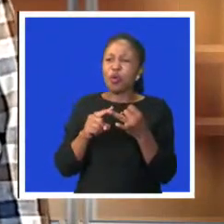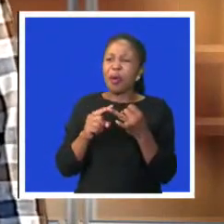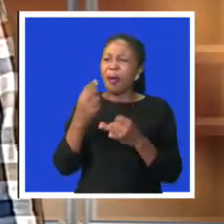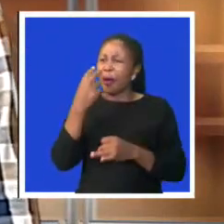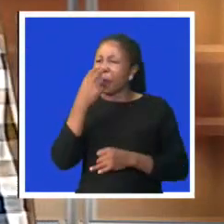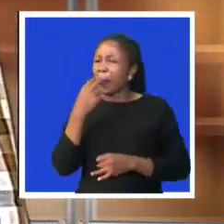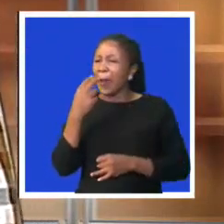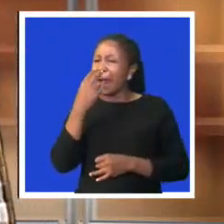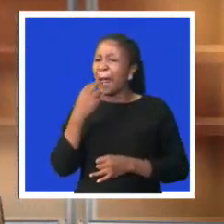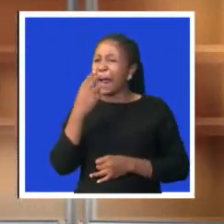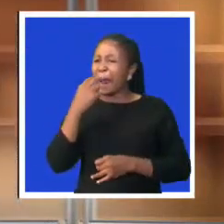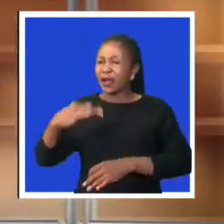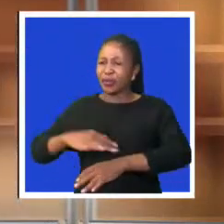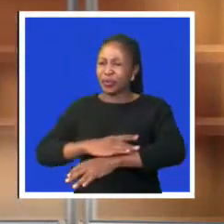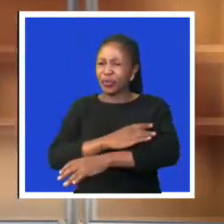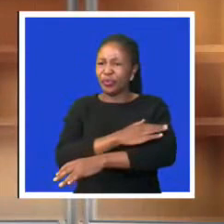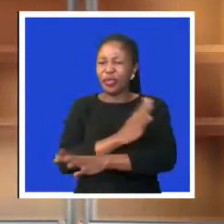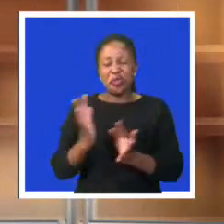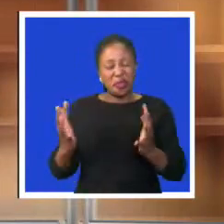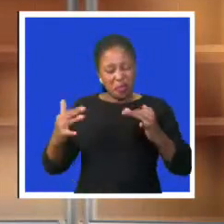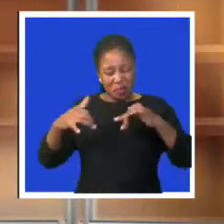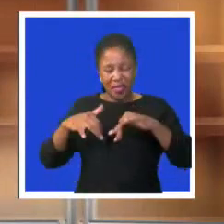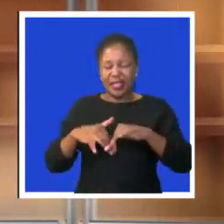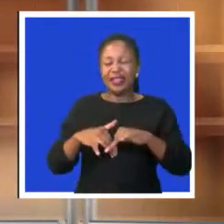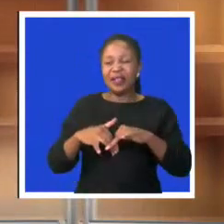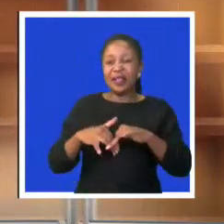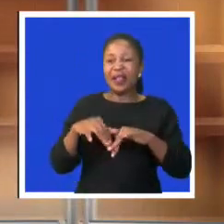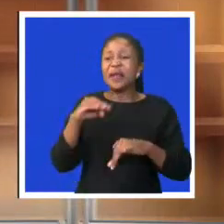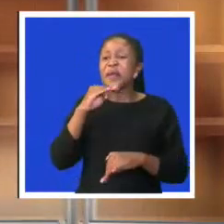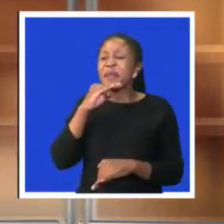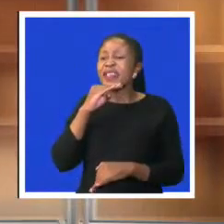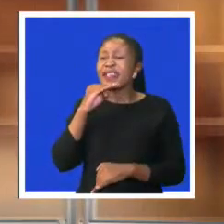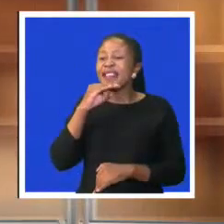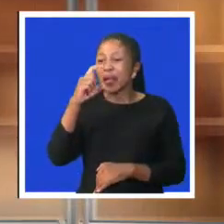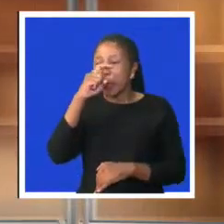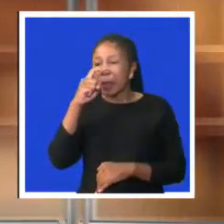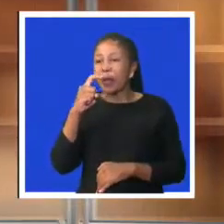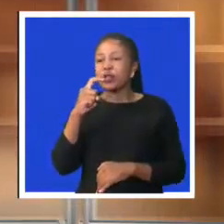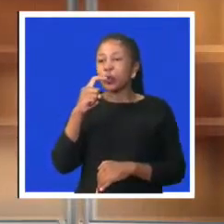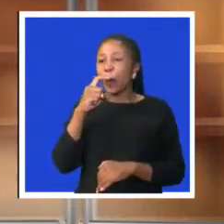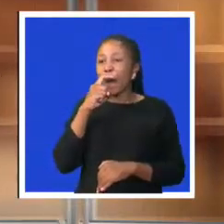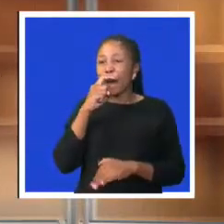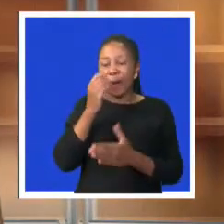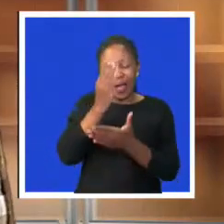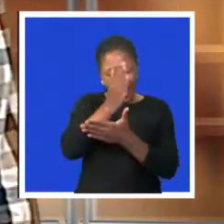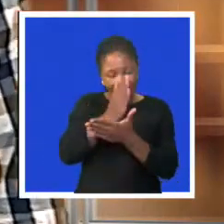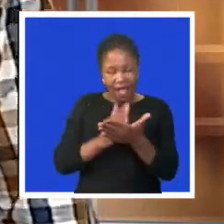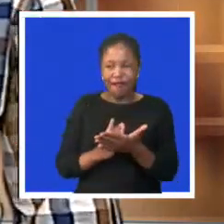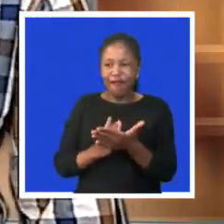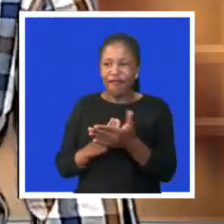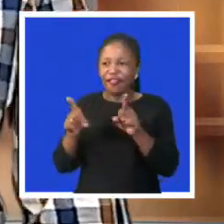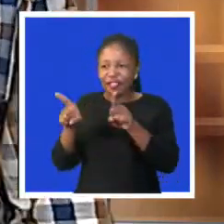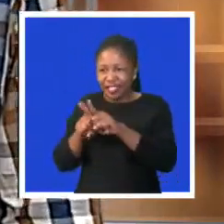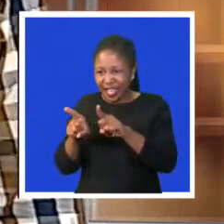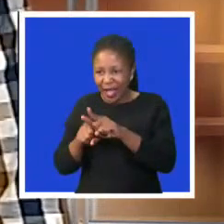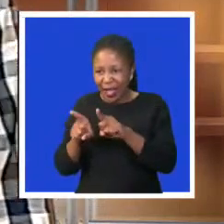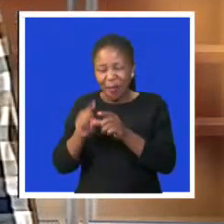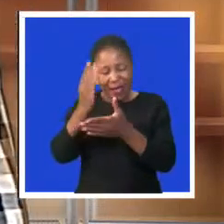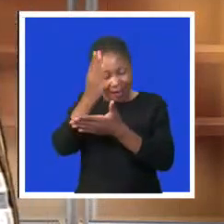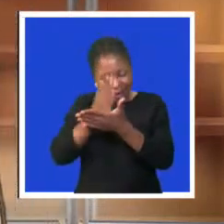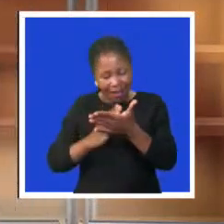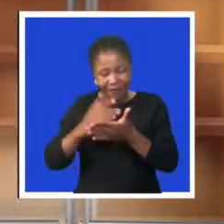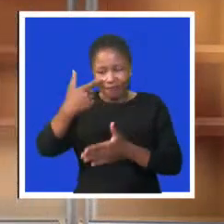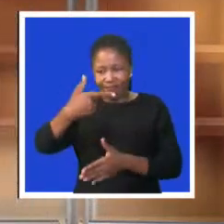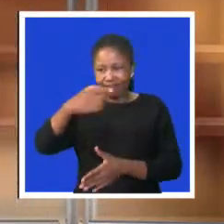half Gentile. And the Jews despised them as a result. They